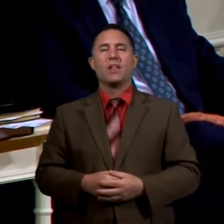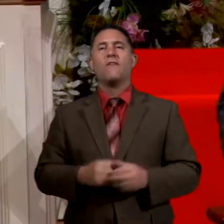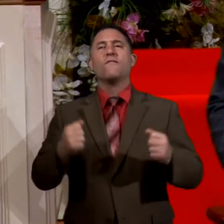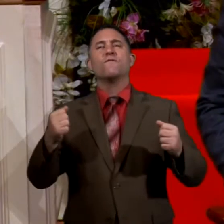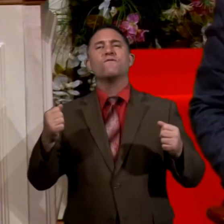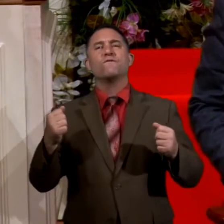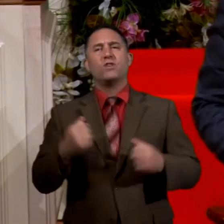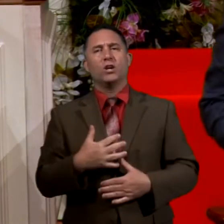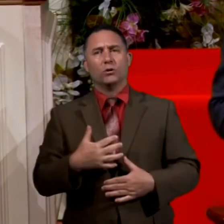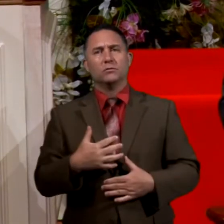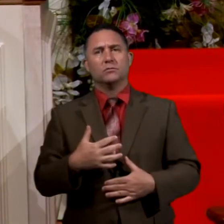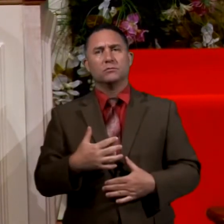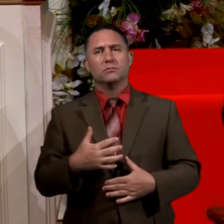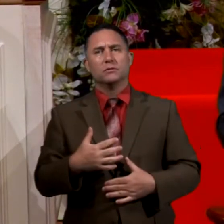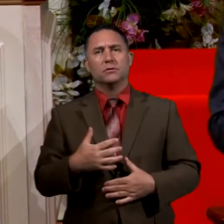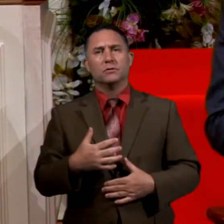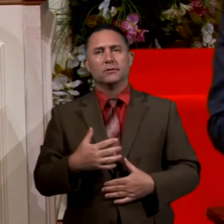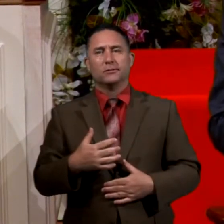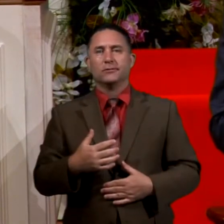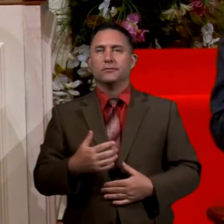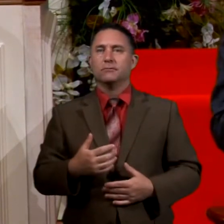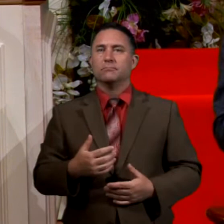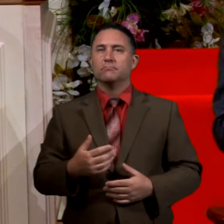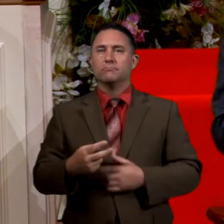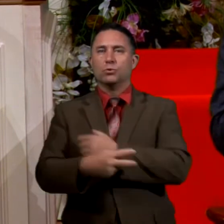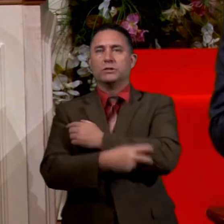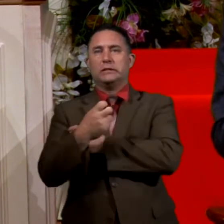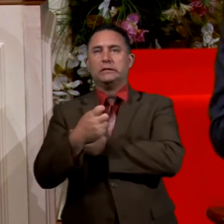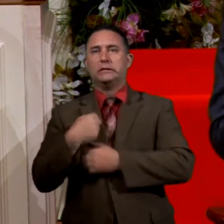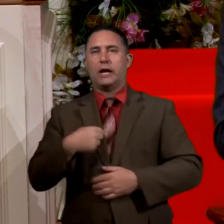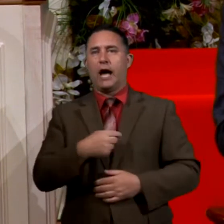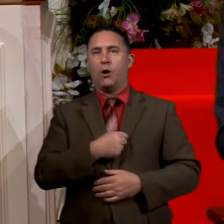Fear will rob us of